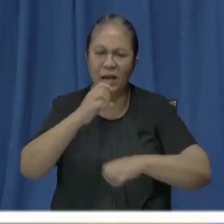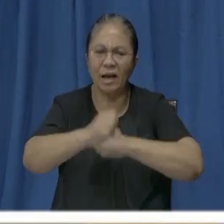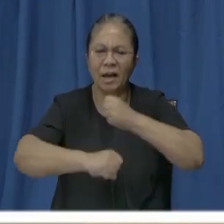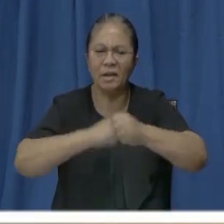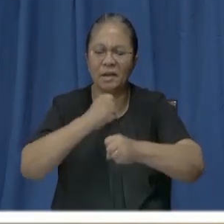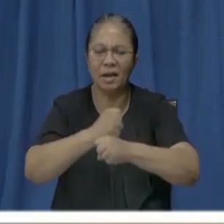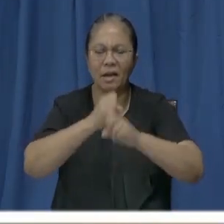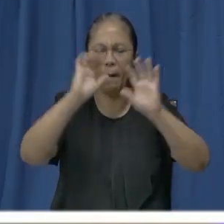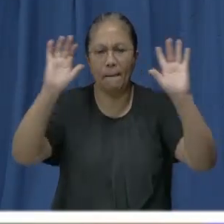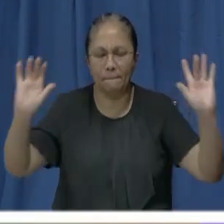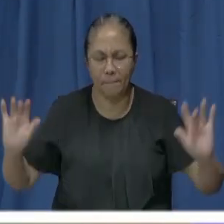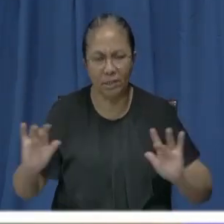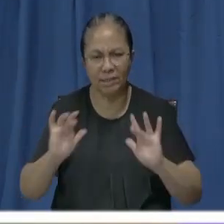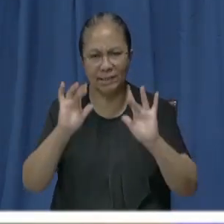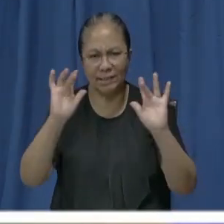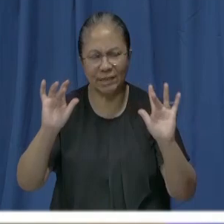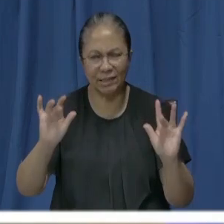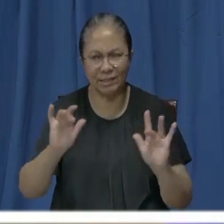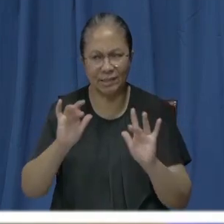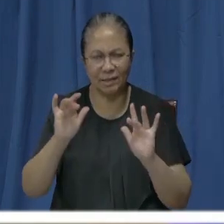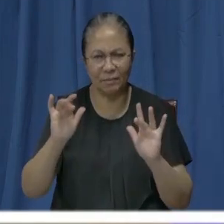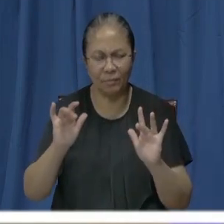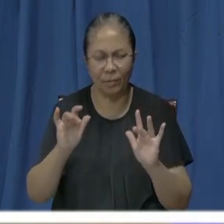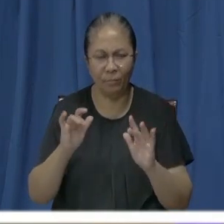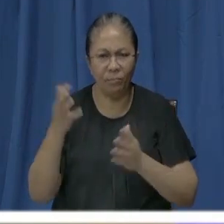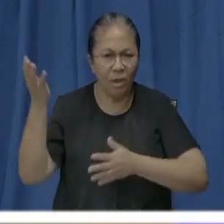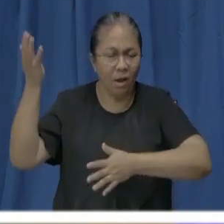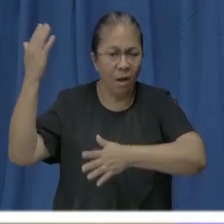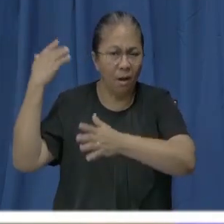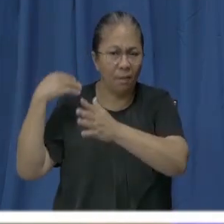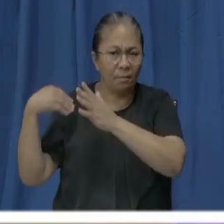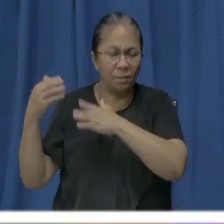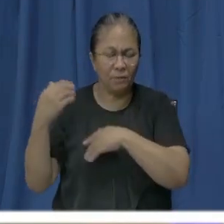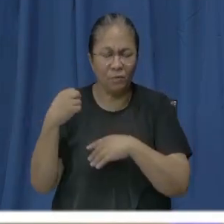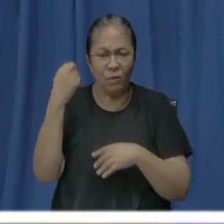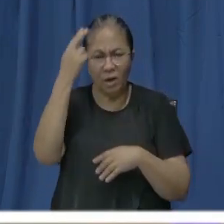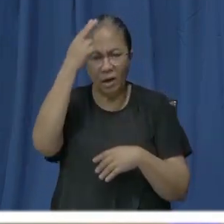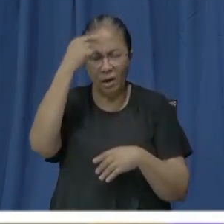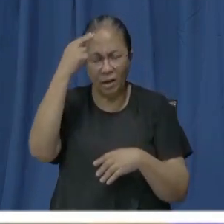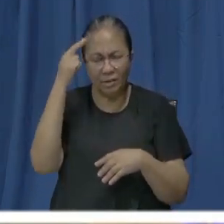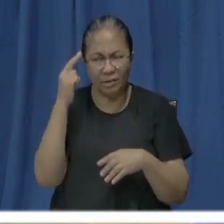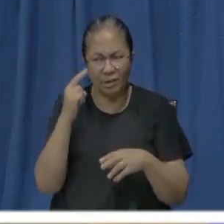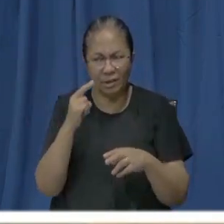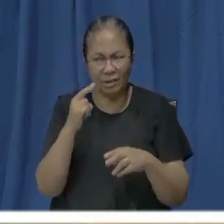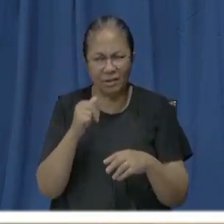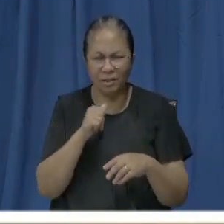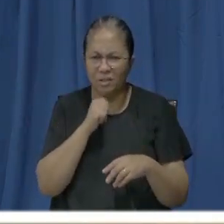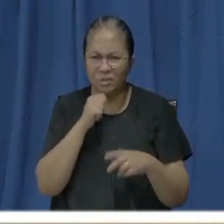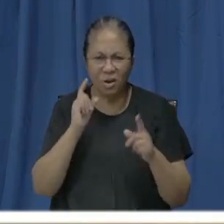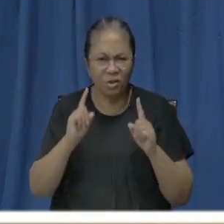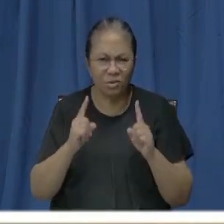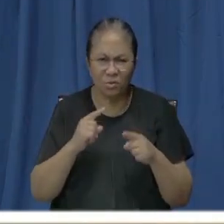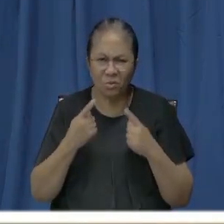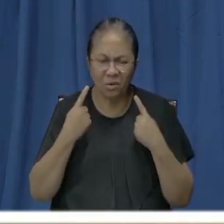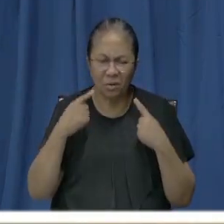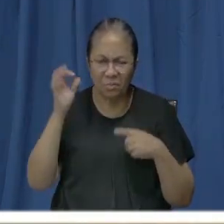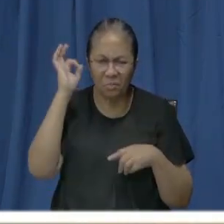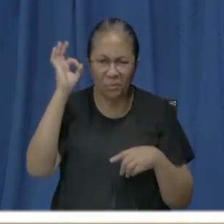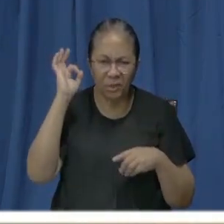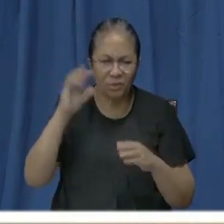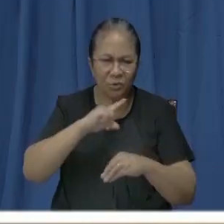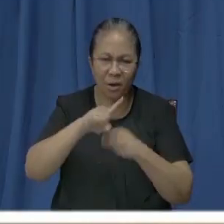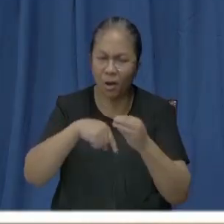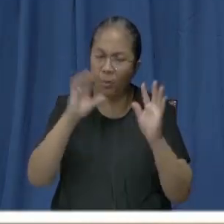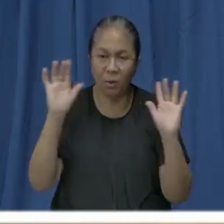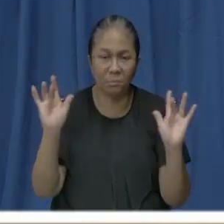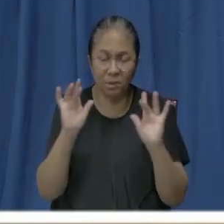In the 1950s and 60s, Catholicism did not speak much on mercy. You live